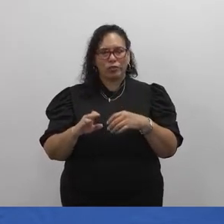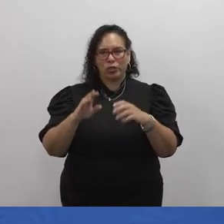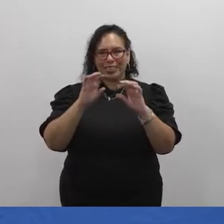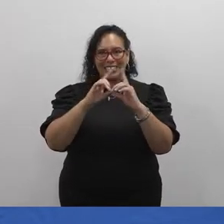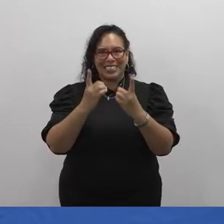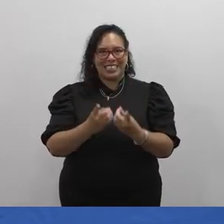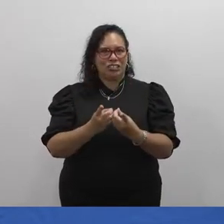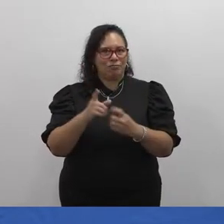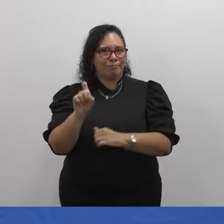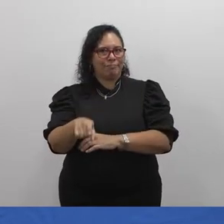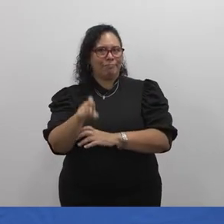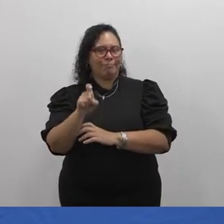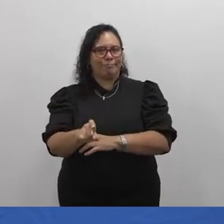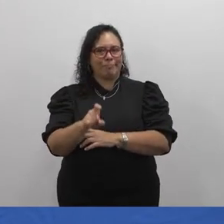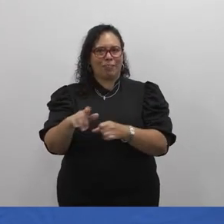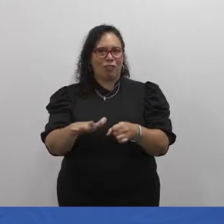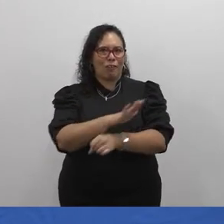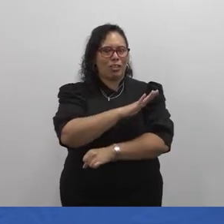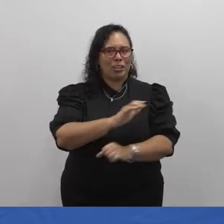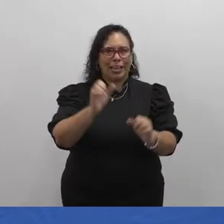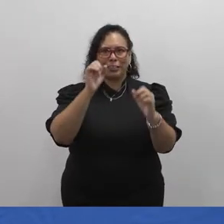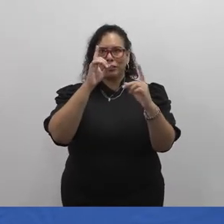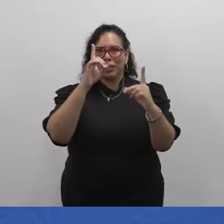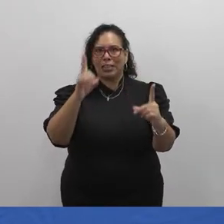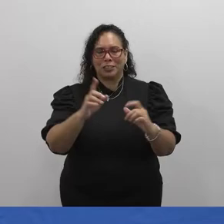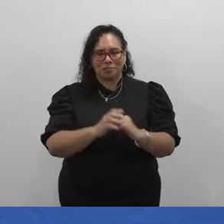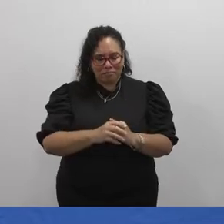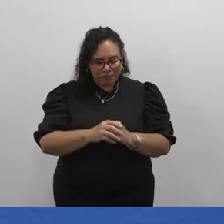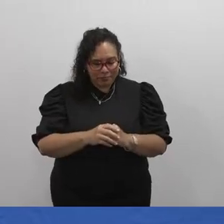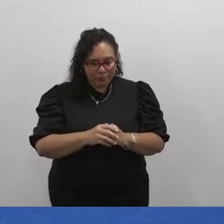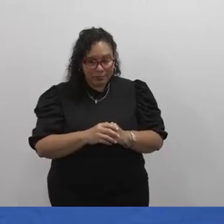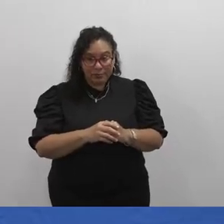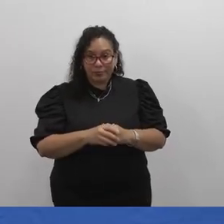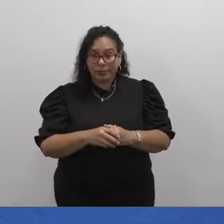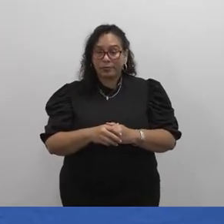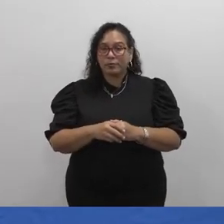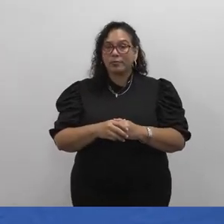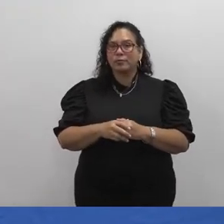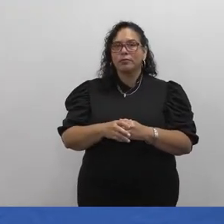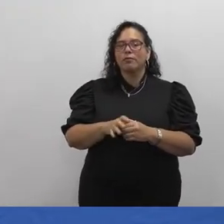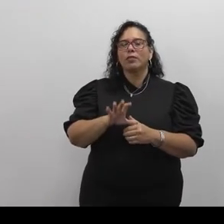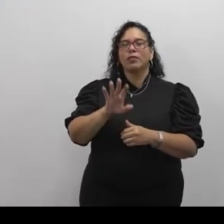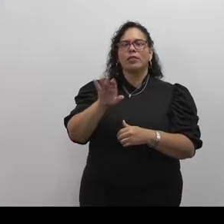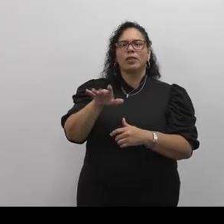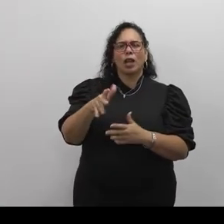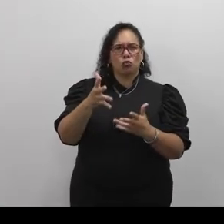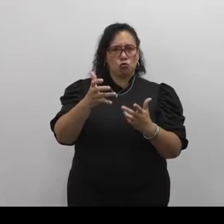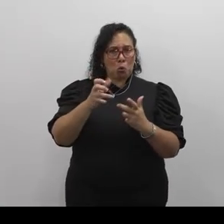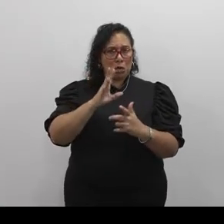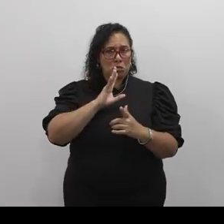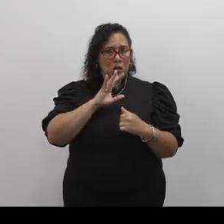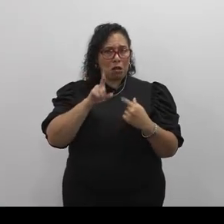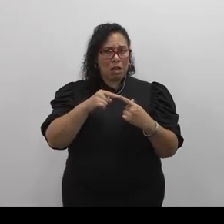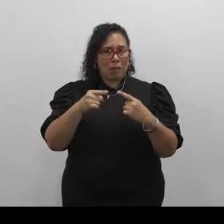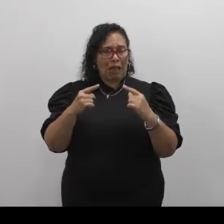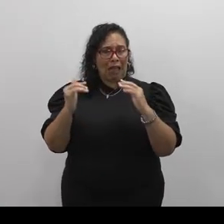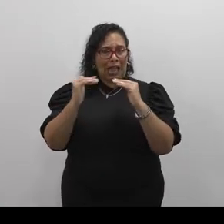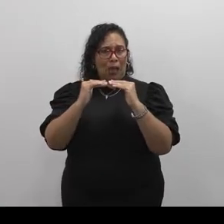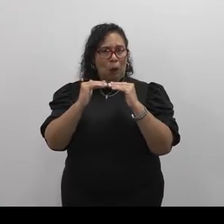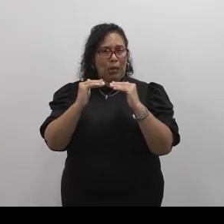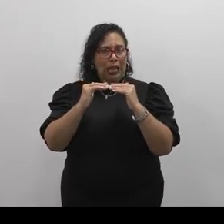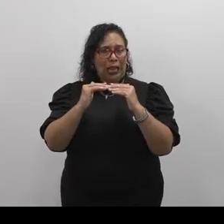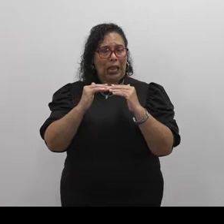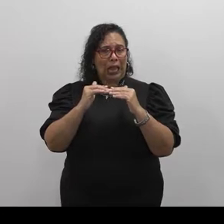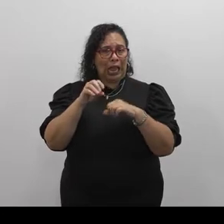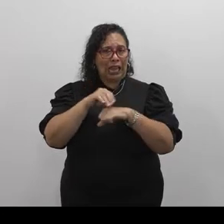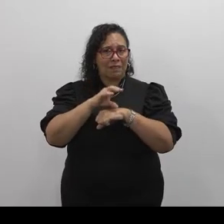vision and mission, Mr. Moran. I'm just wondering if you want to spend a little time talking about the equity advisor that was part of the Cannon